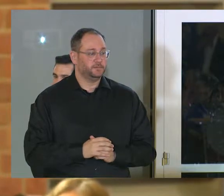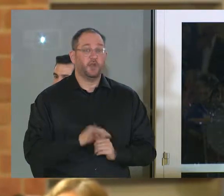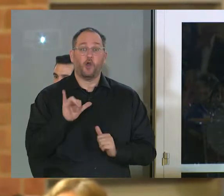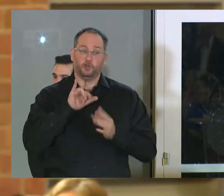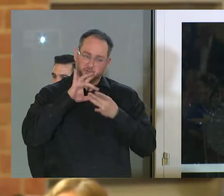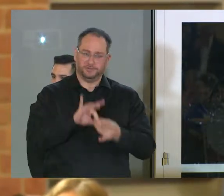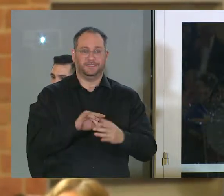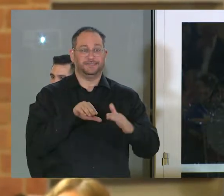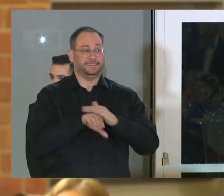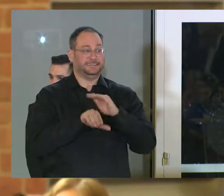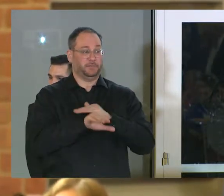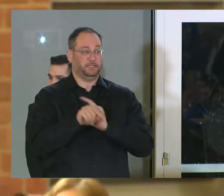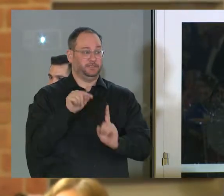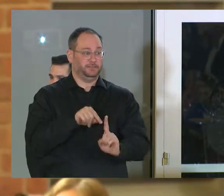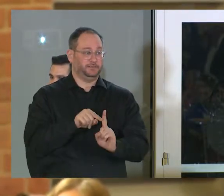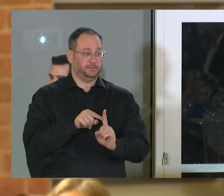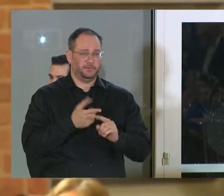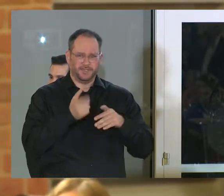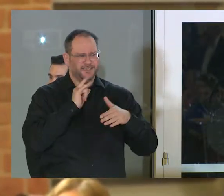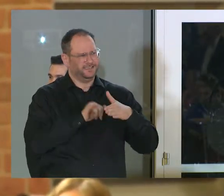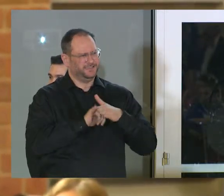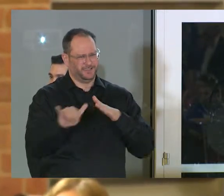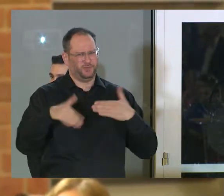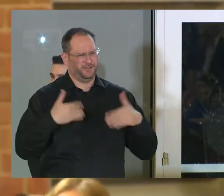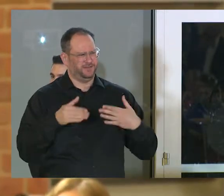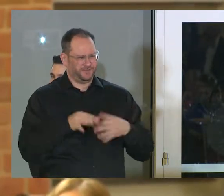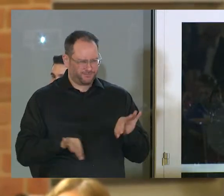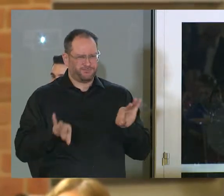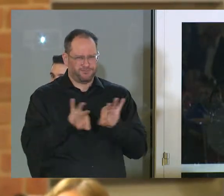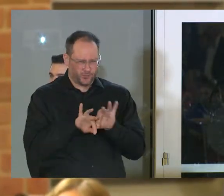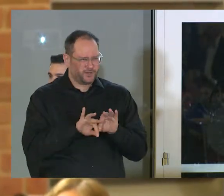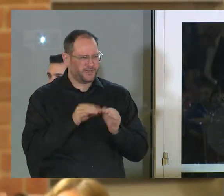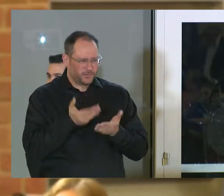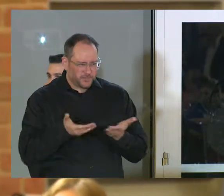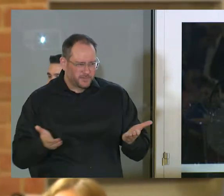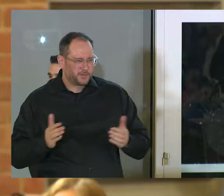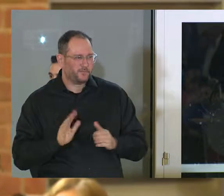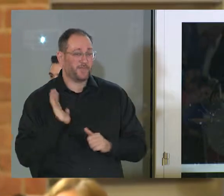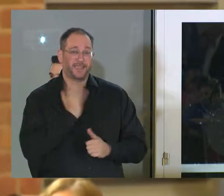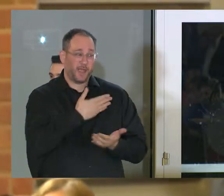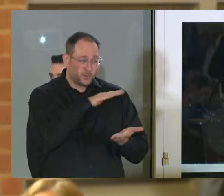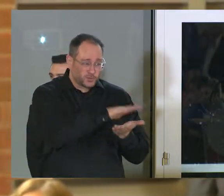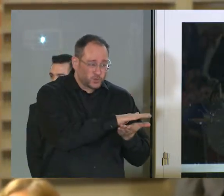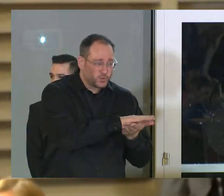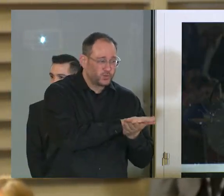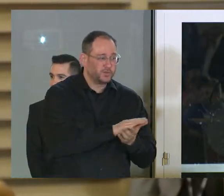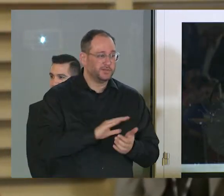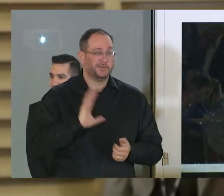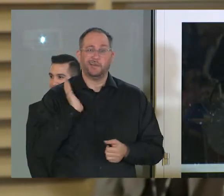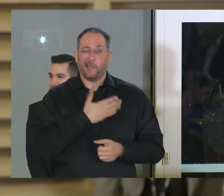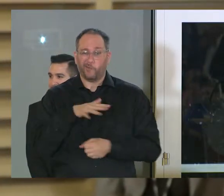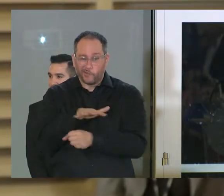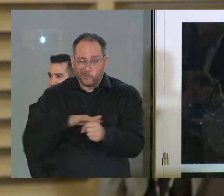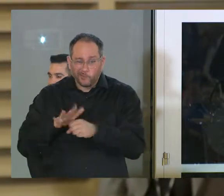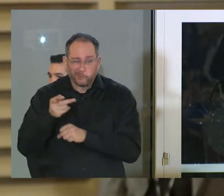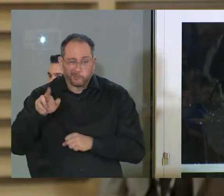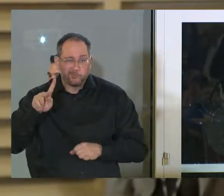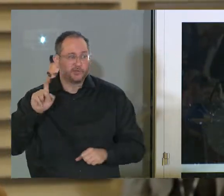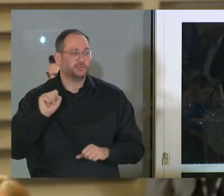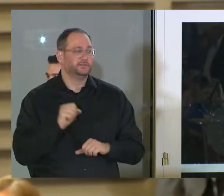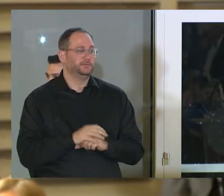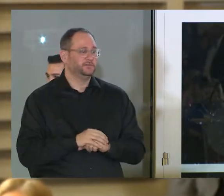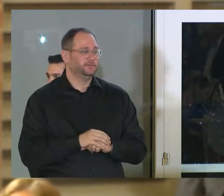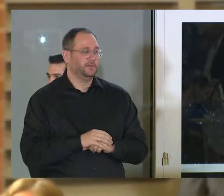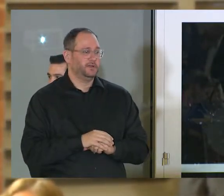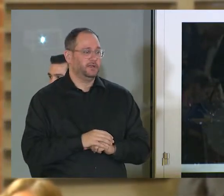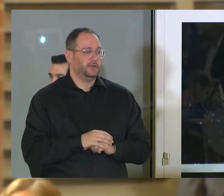is a critical phenomena as we look at our municipal facilities, our schools, our parks, and our rec centers. We have funding in the